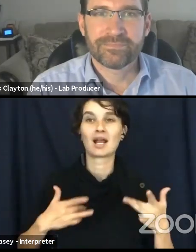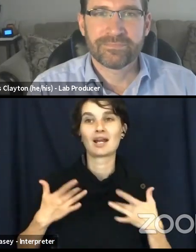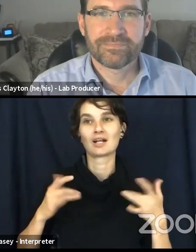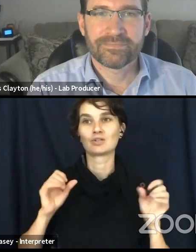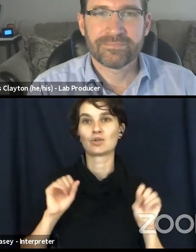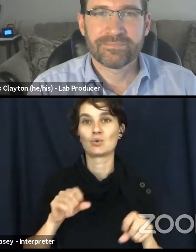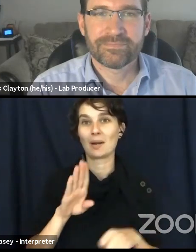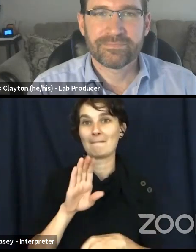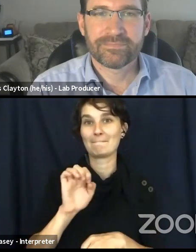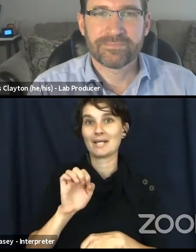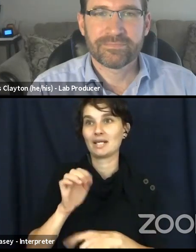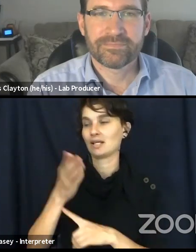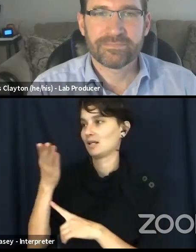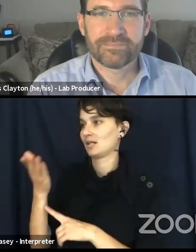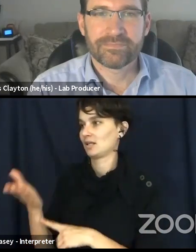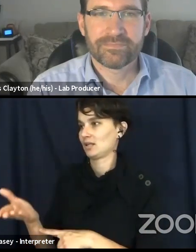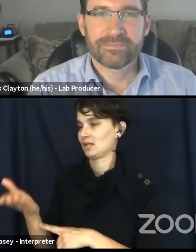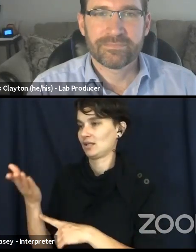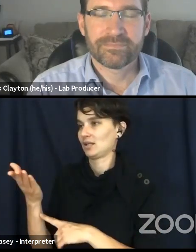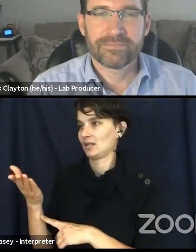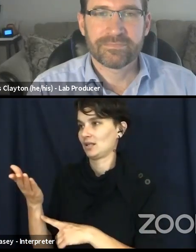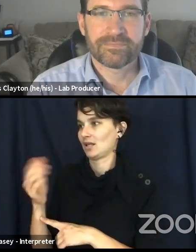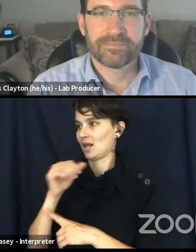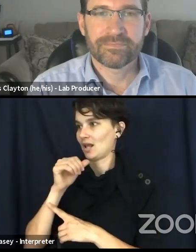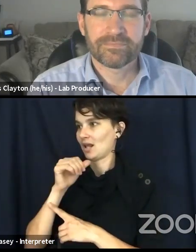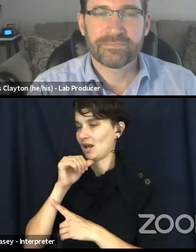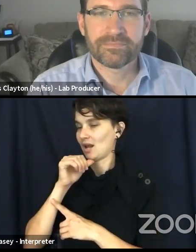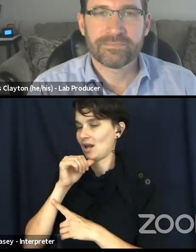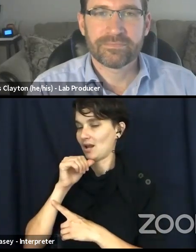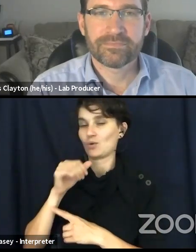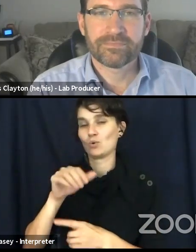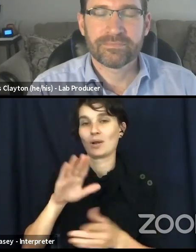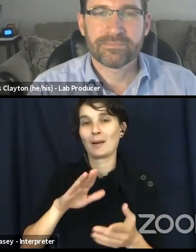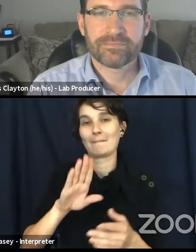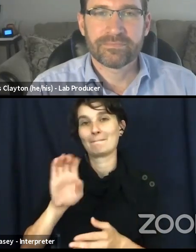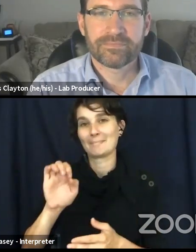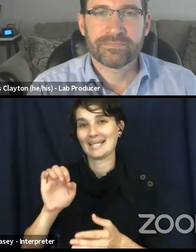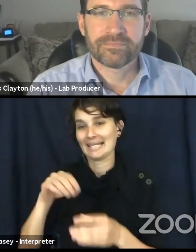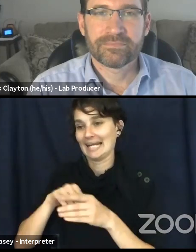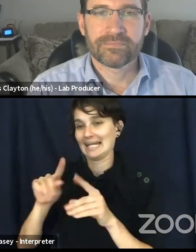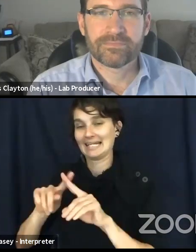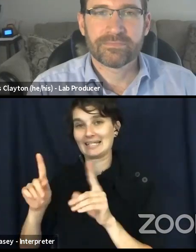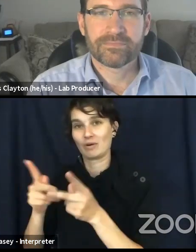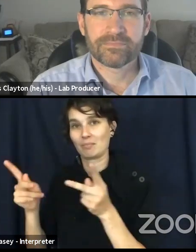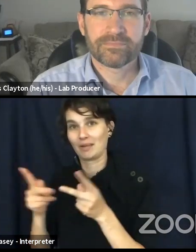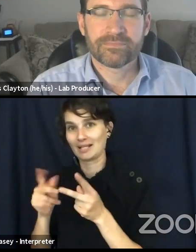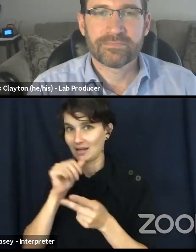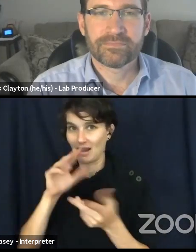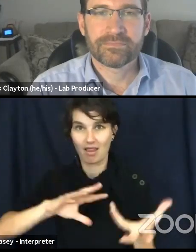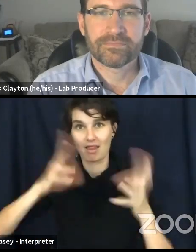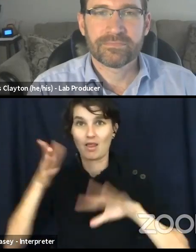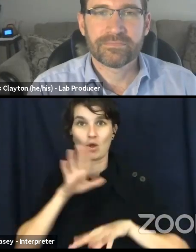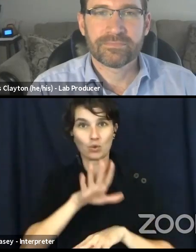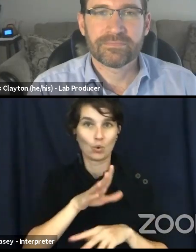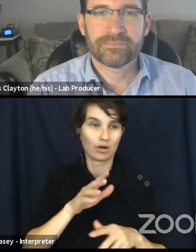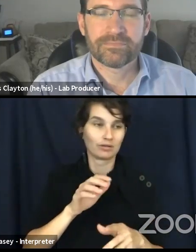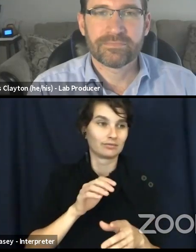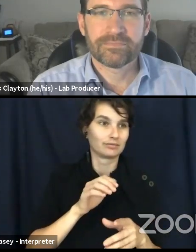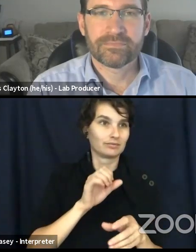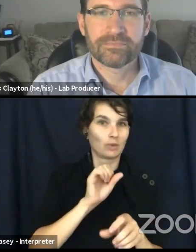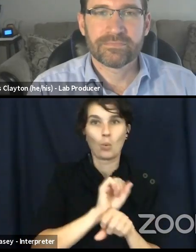and have that not disrupt and dismantle your career, which artists have been doing for a long time